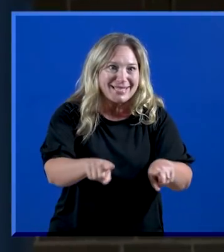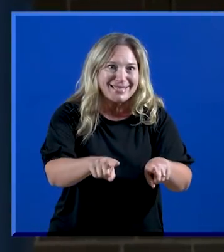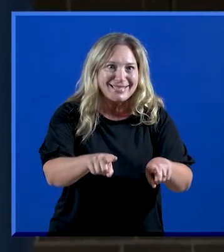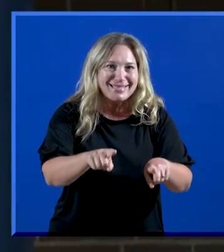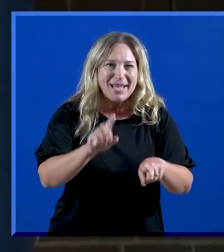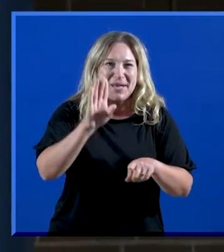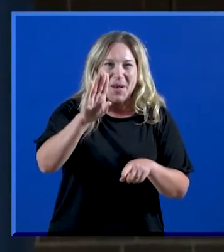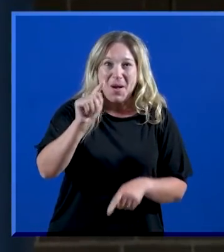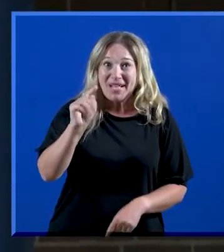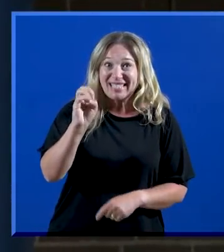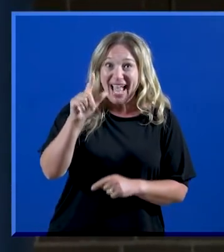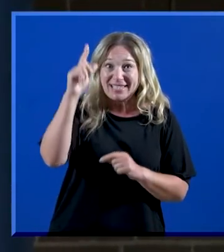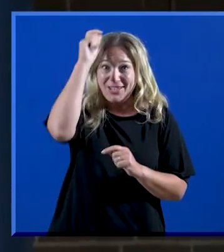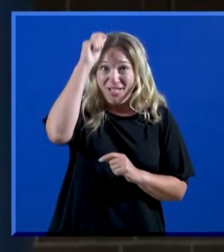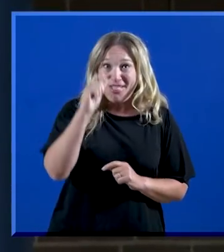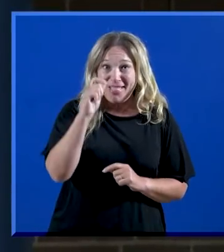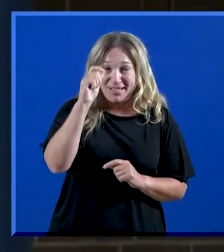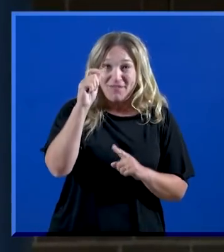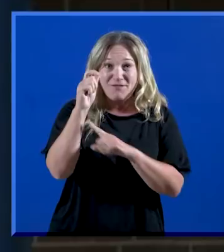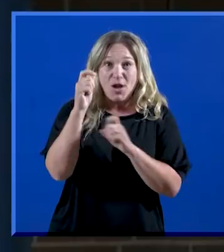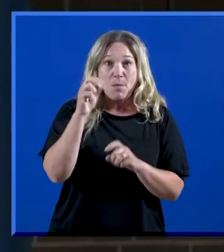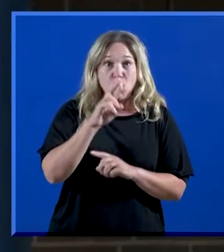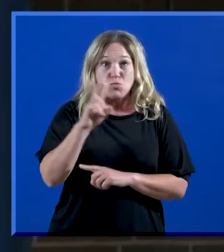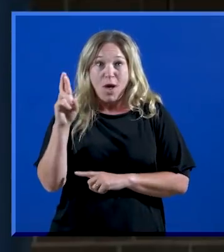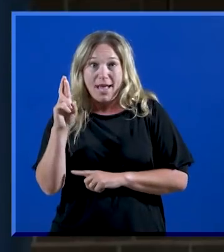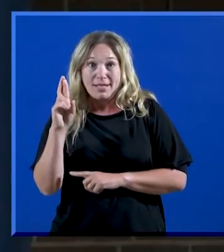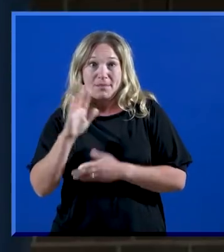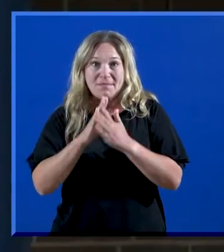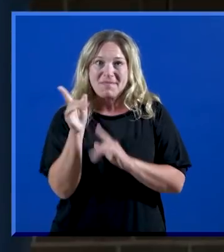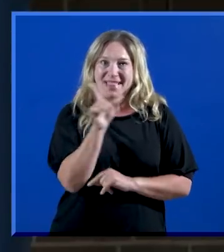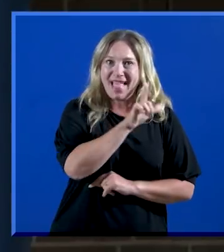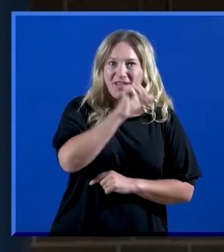move your tassels from right to left.